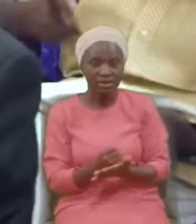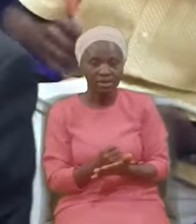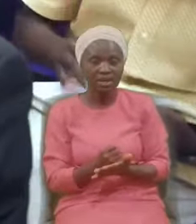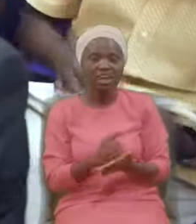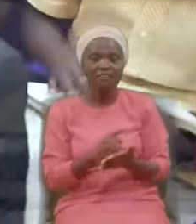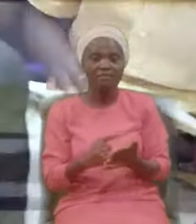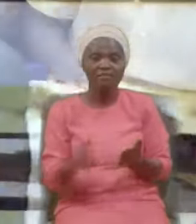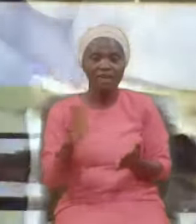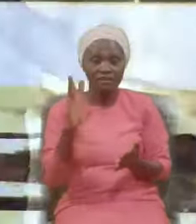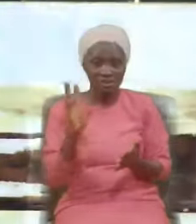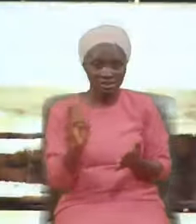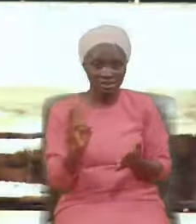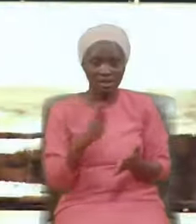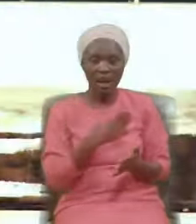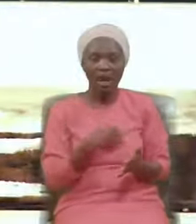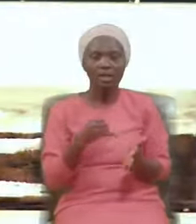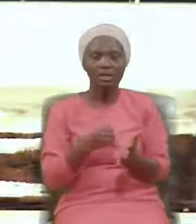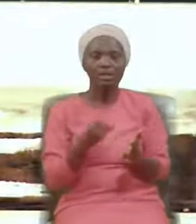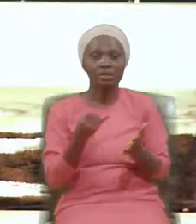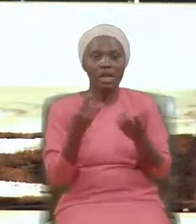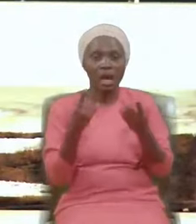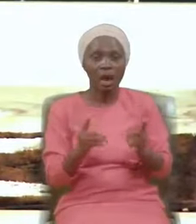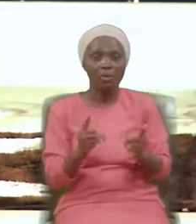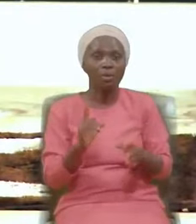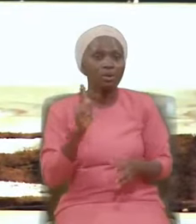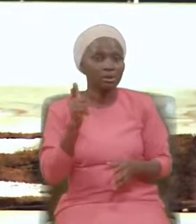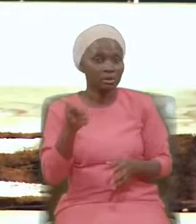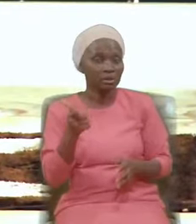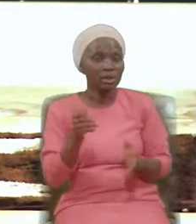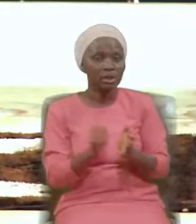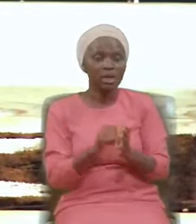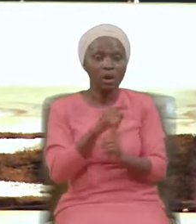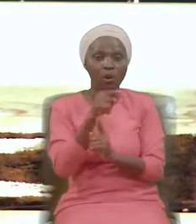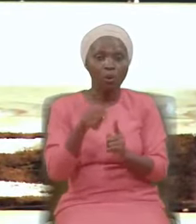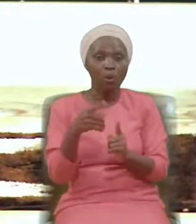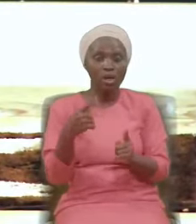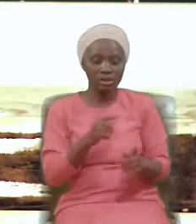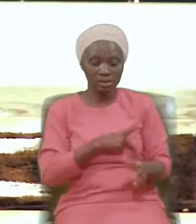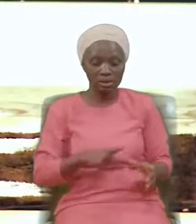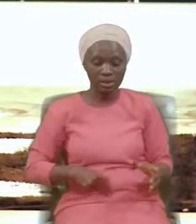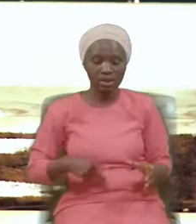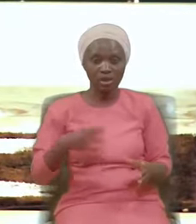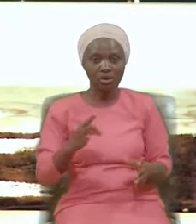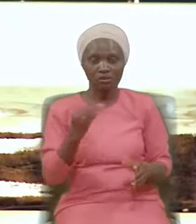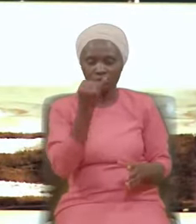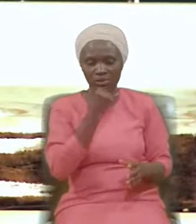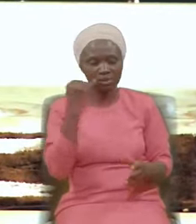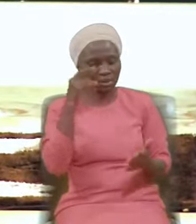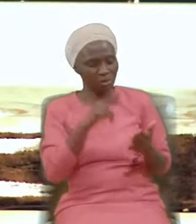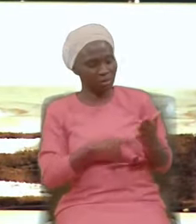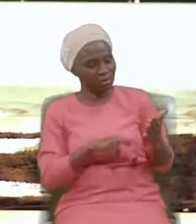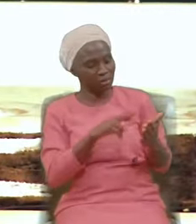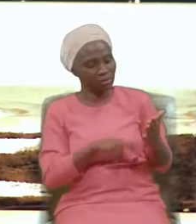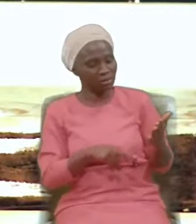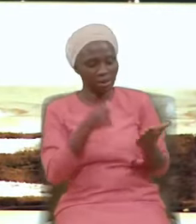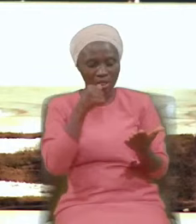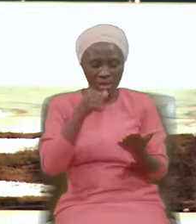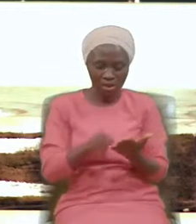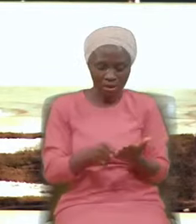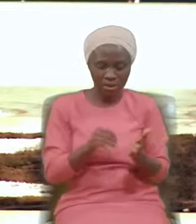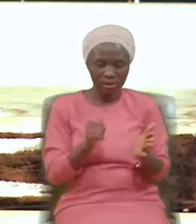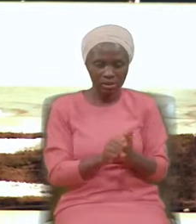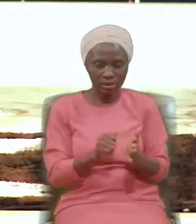Verse 7, and it came to pass, when the king of Israel read the letter, that